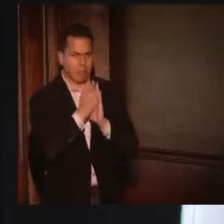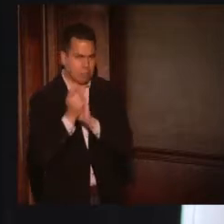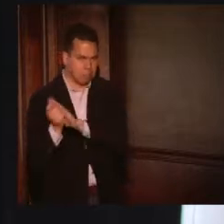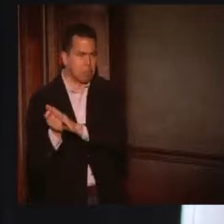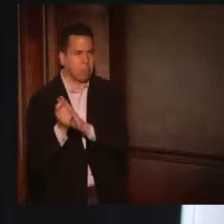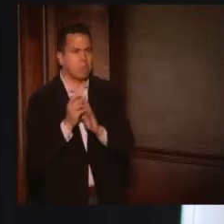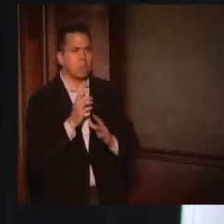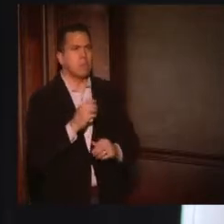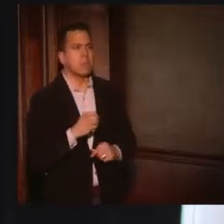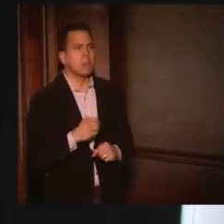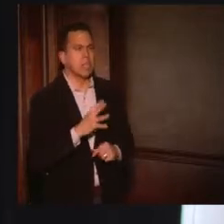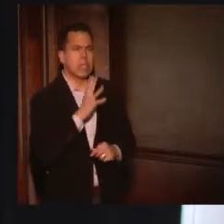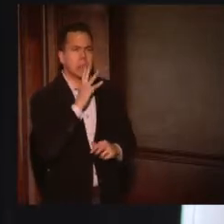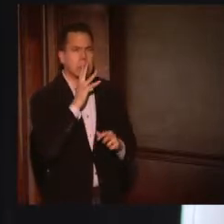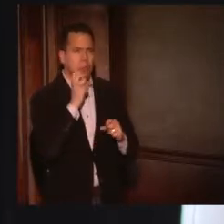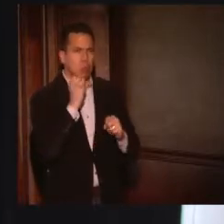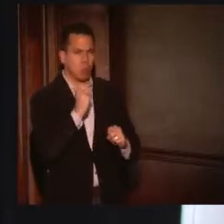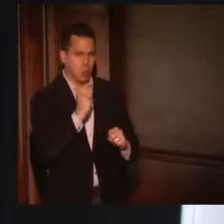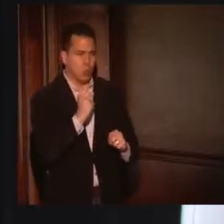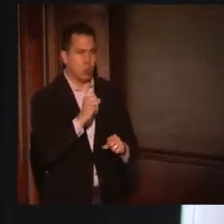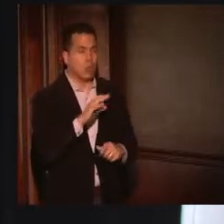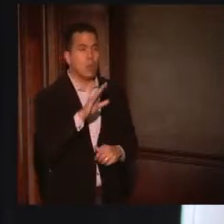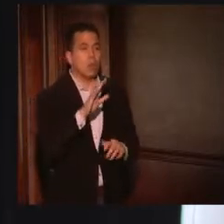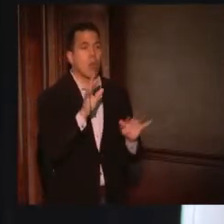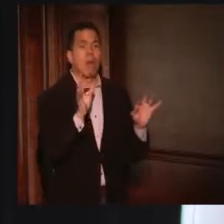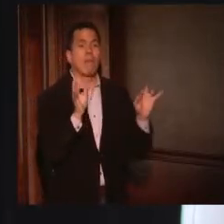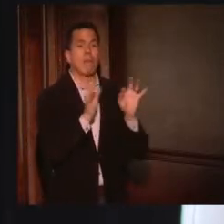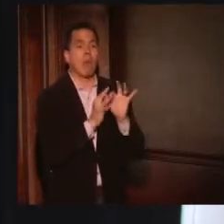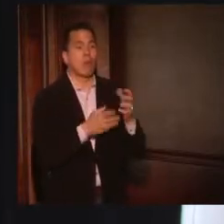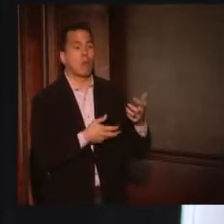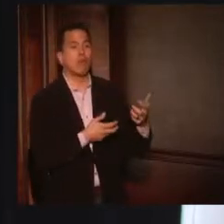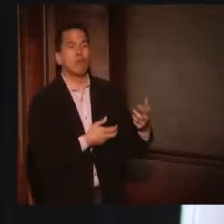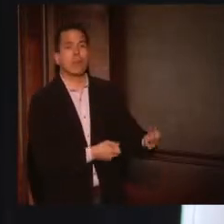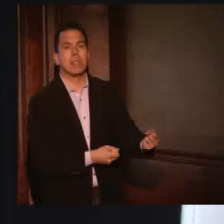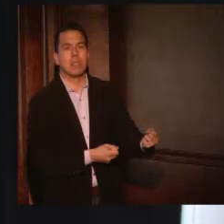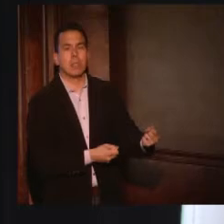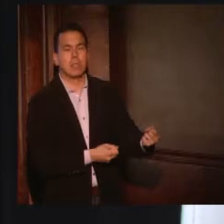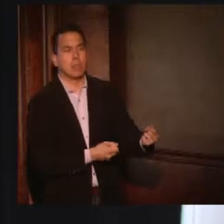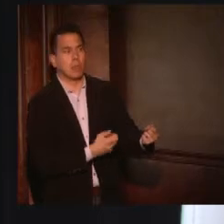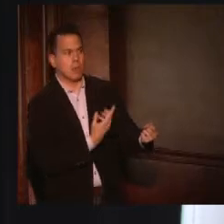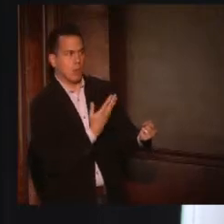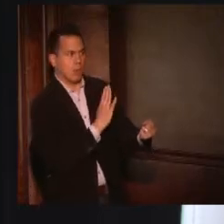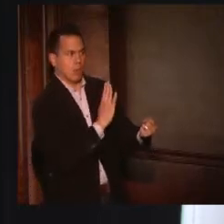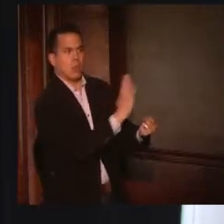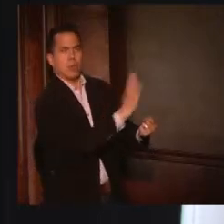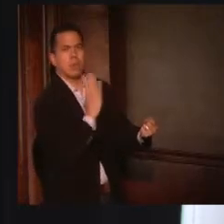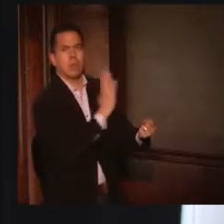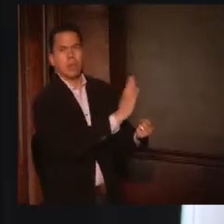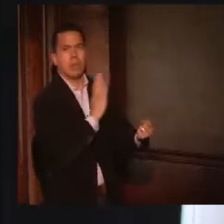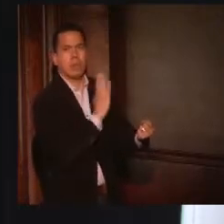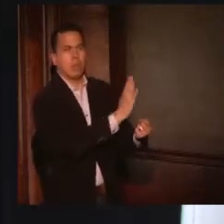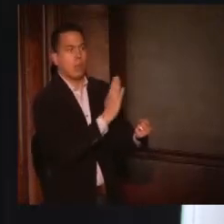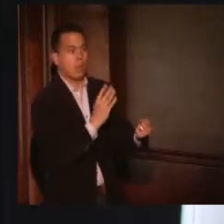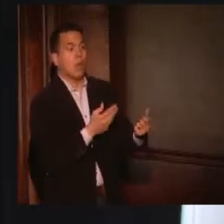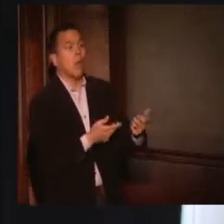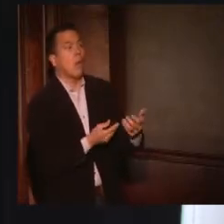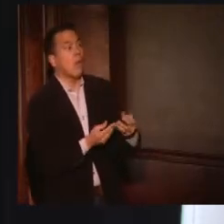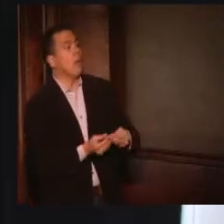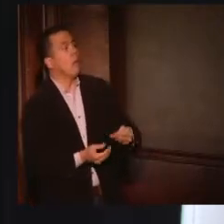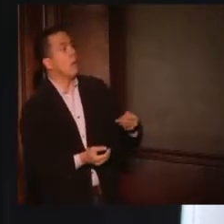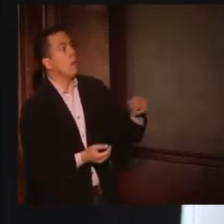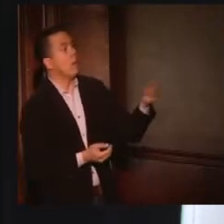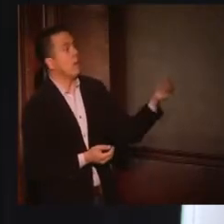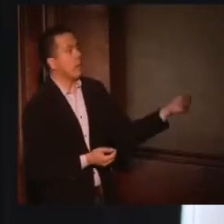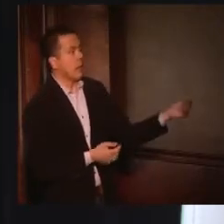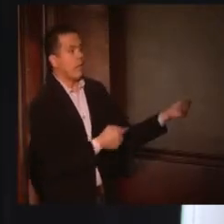value. The value is in the trust, the transparency. It doesn't belong, you know, it's not in the hands of only one